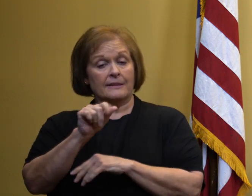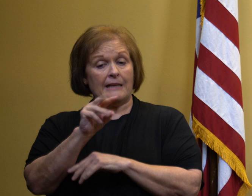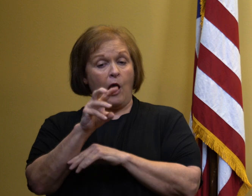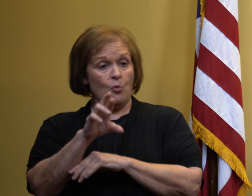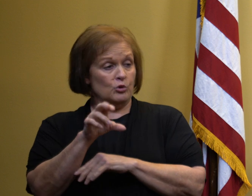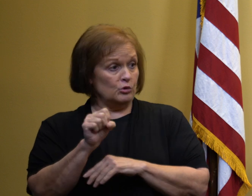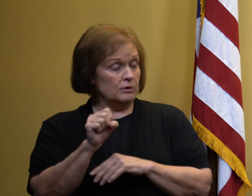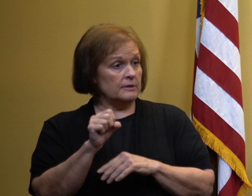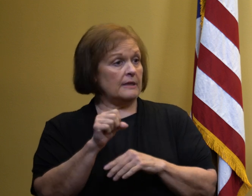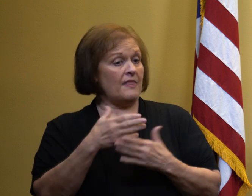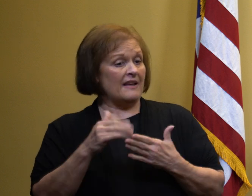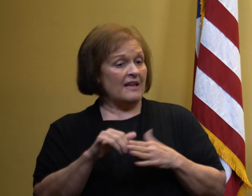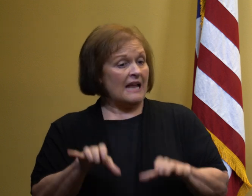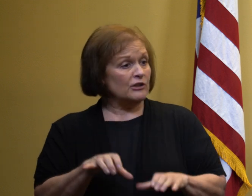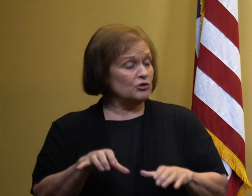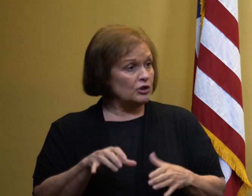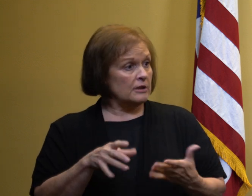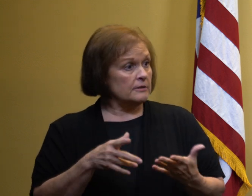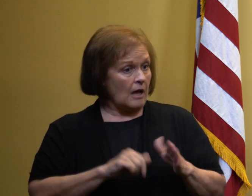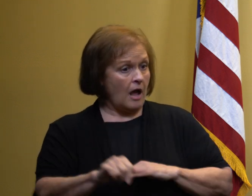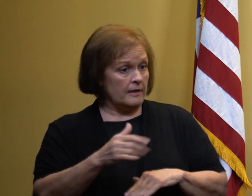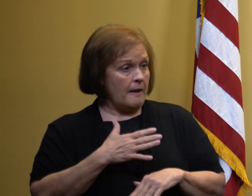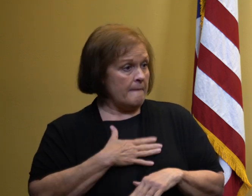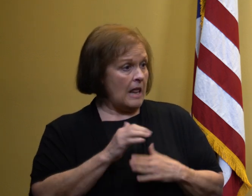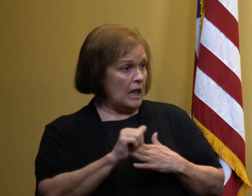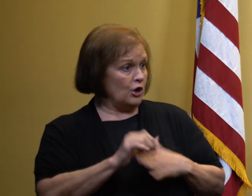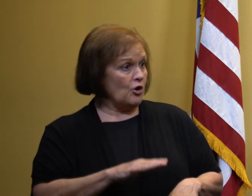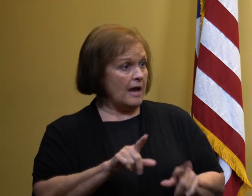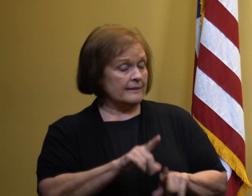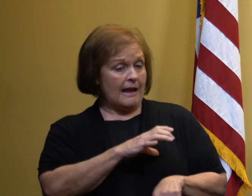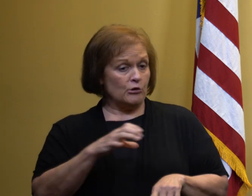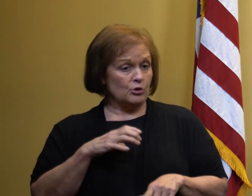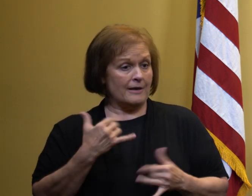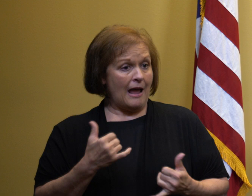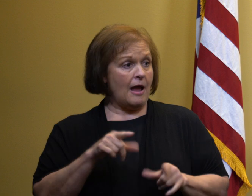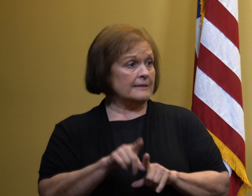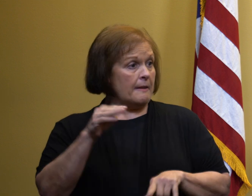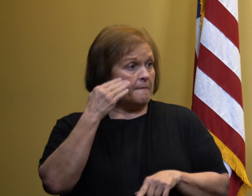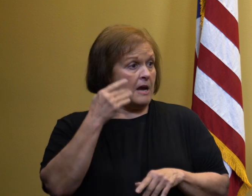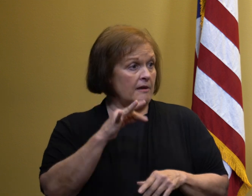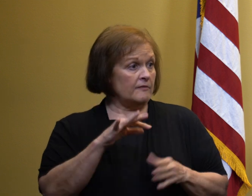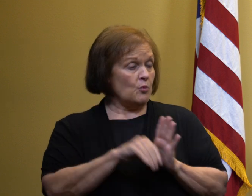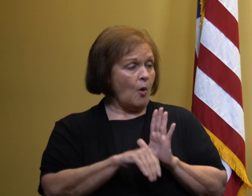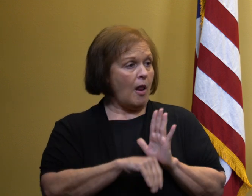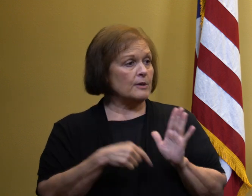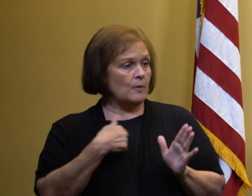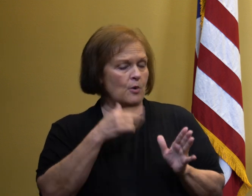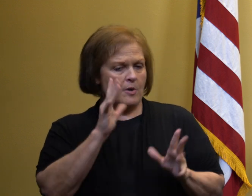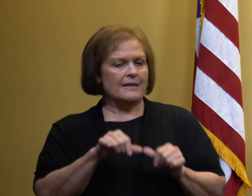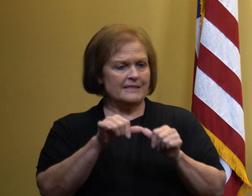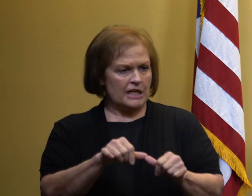and action taken has been under my leadership. One as a council member, and now as the mayor of the city of New Orleans. And we will